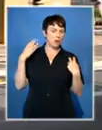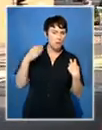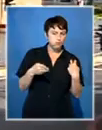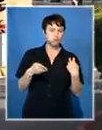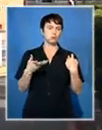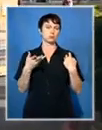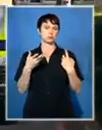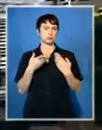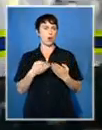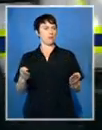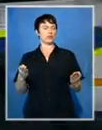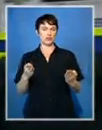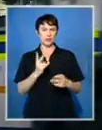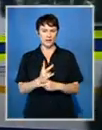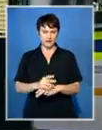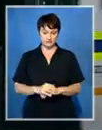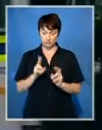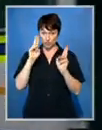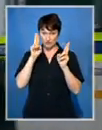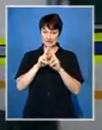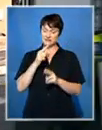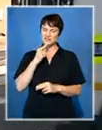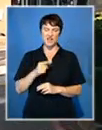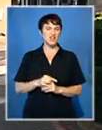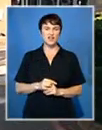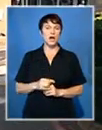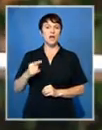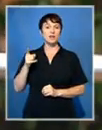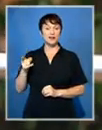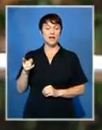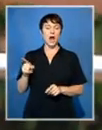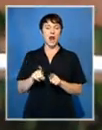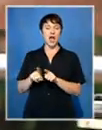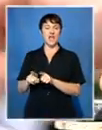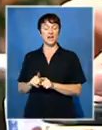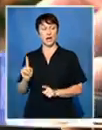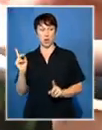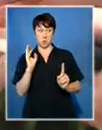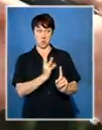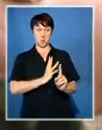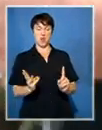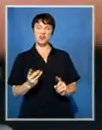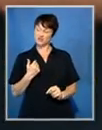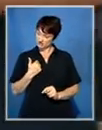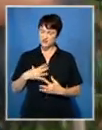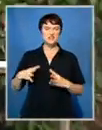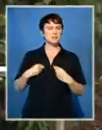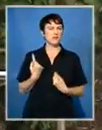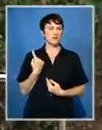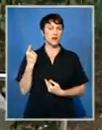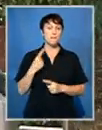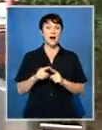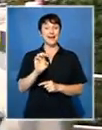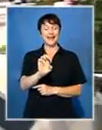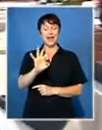campus is open. The university says it will not be held to ransom, but EFF students won't back